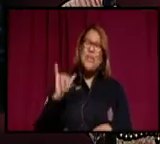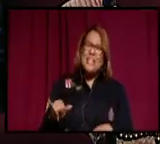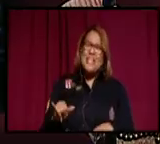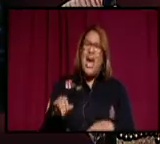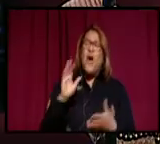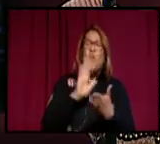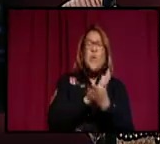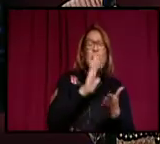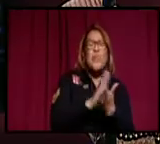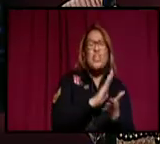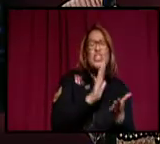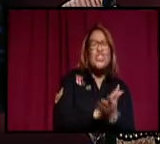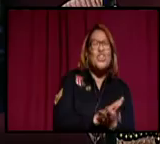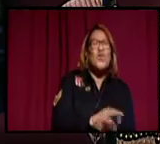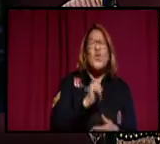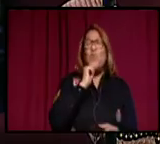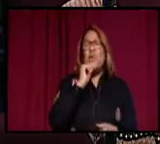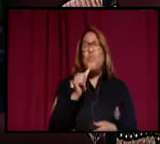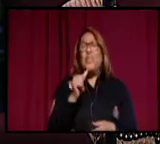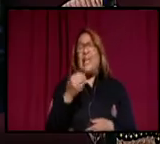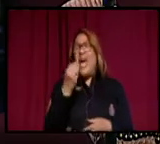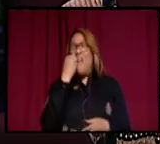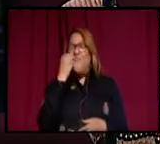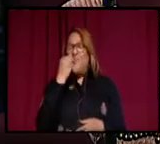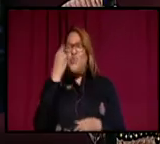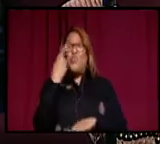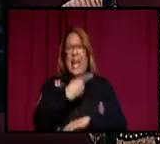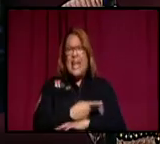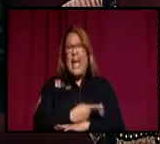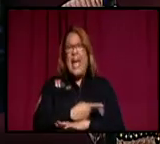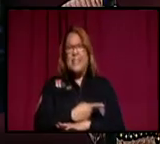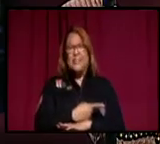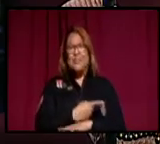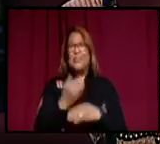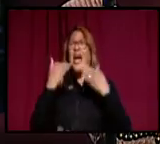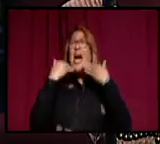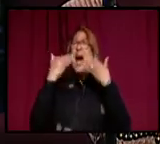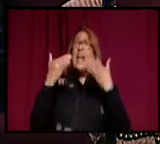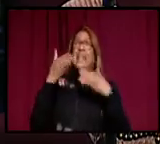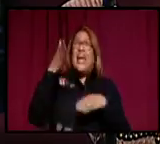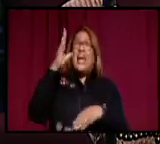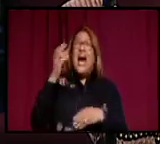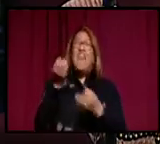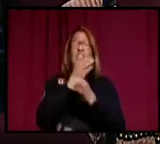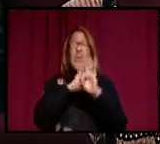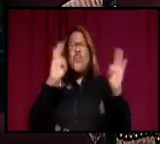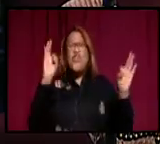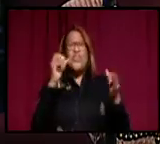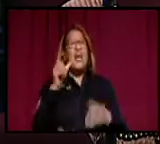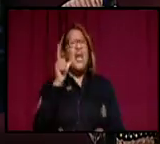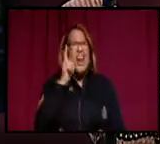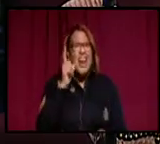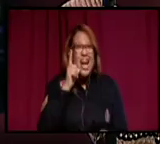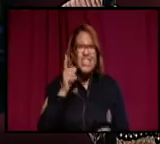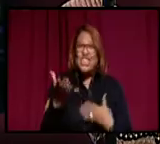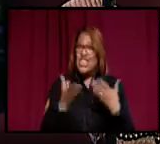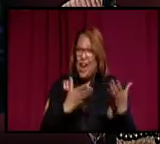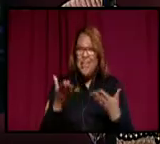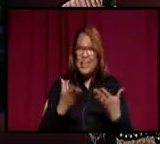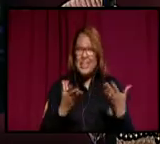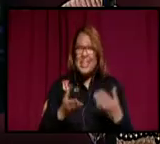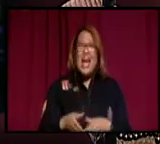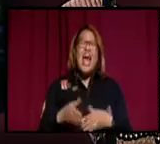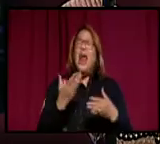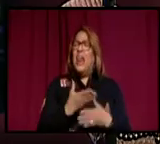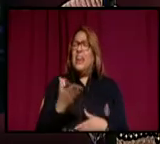because if we didn't go to school, we wouldn't have food for that day. I thank God for the free lunch service. Hallelujah. Amen. So there